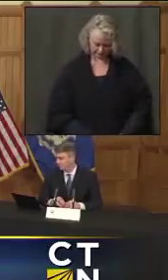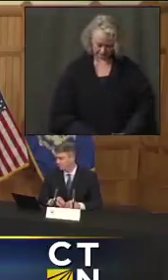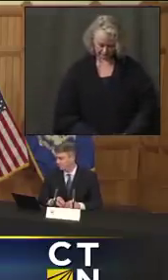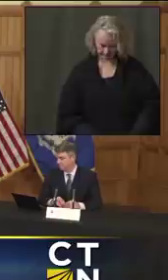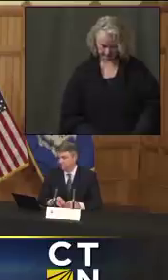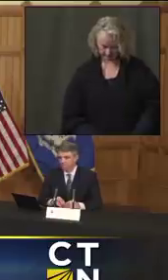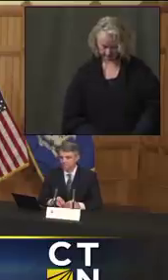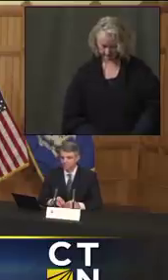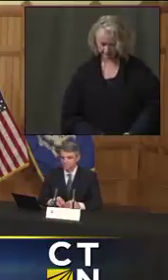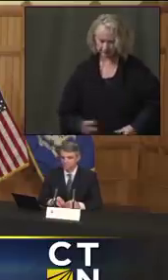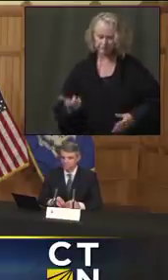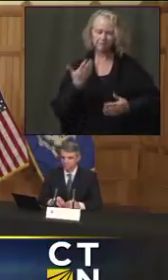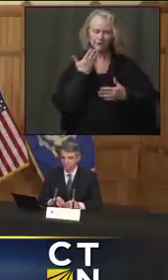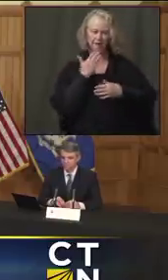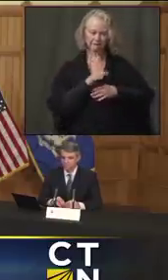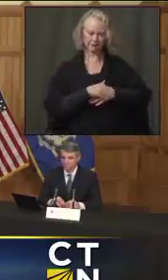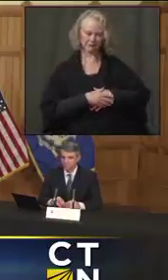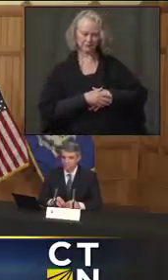Good afternoon.